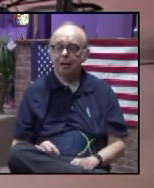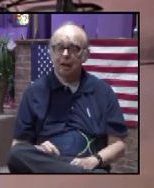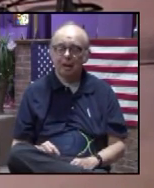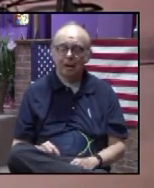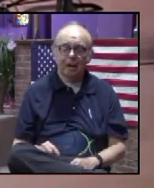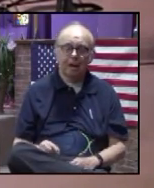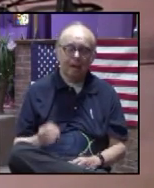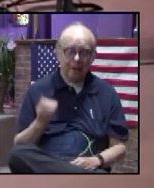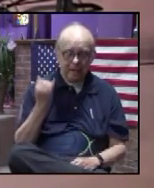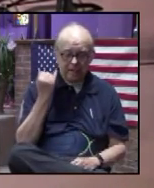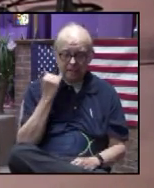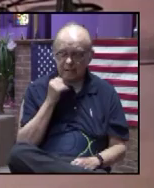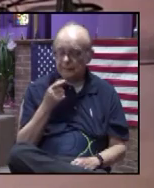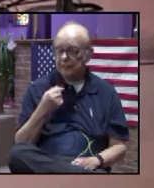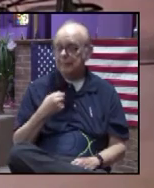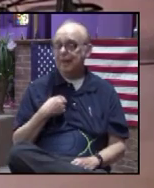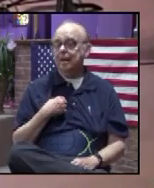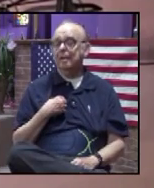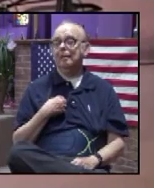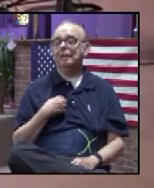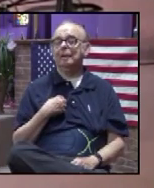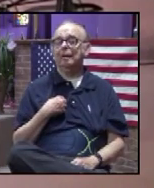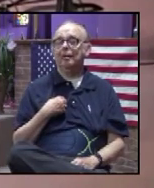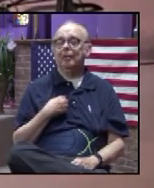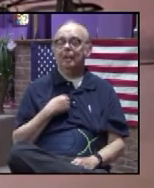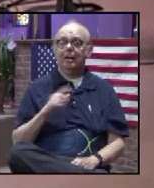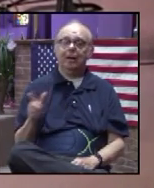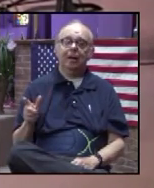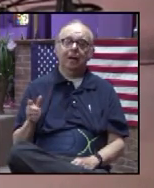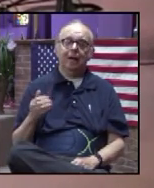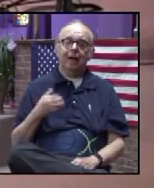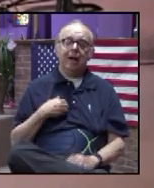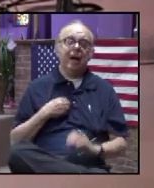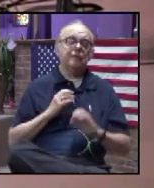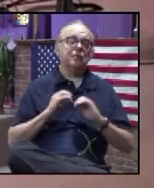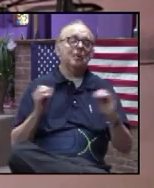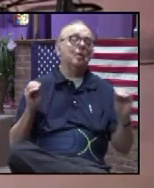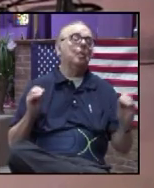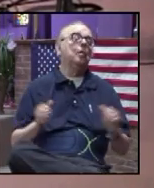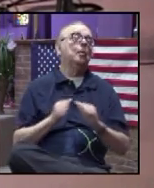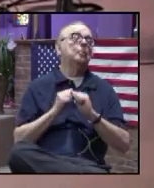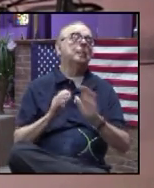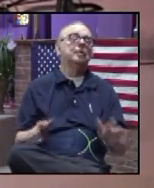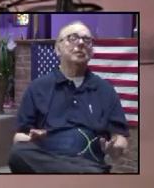If it wasn't for me, y'all wouldn't have no blessings.